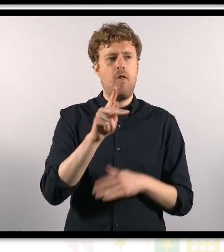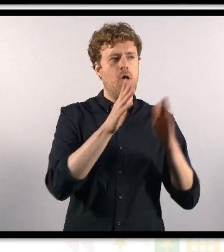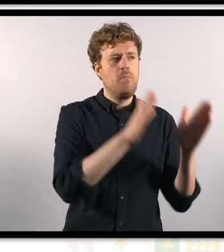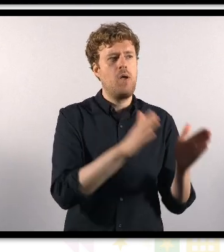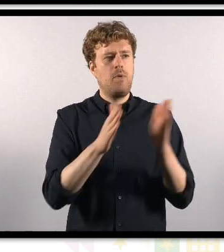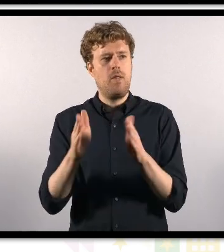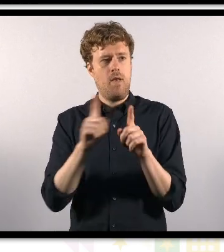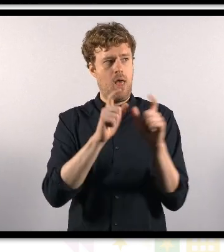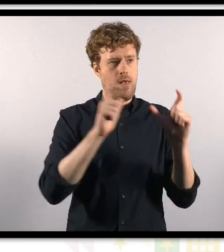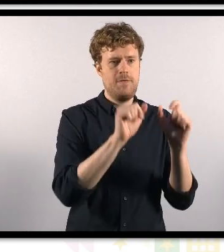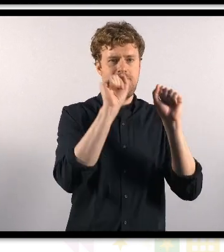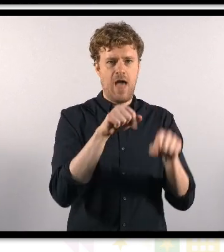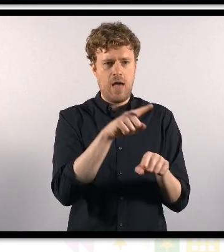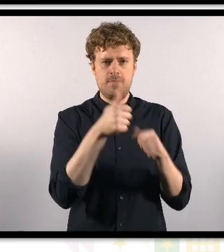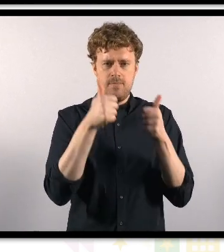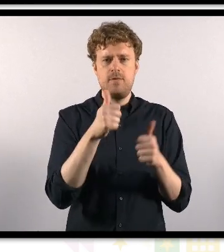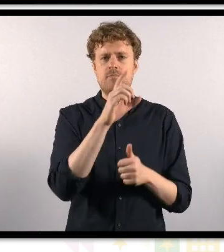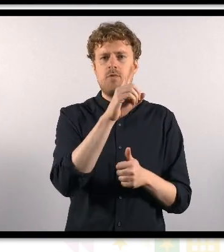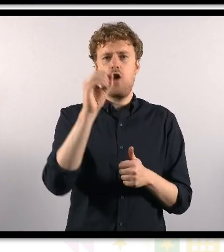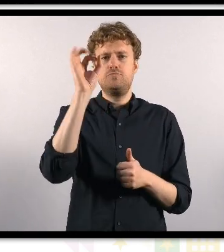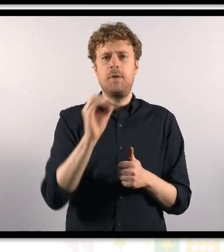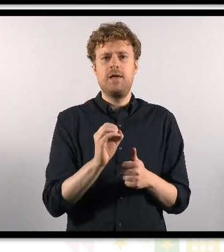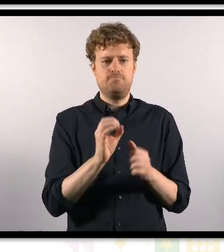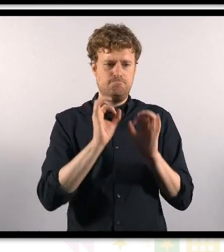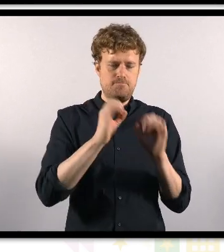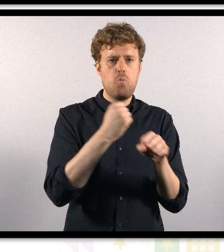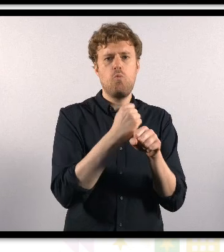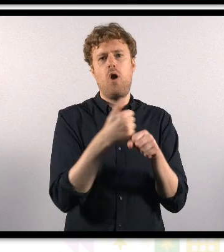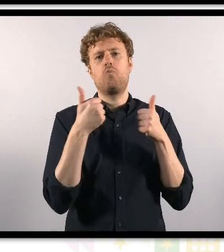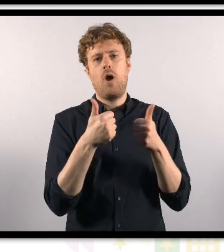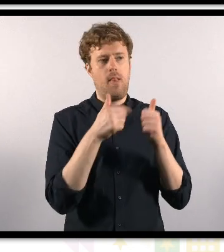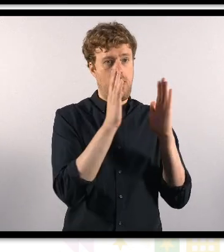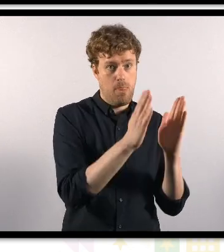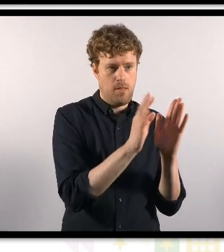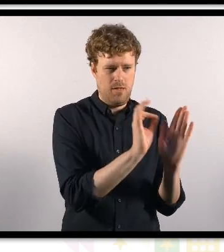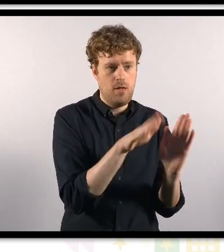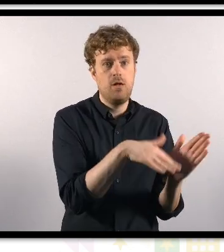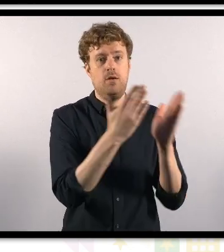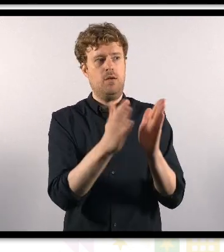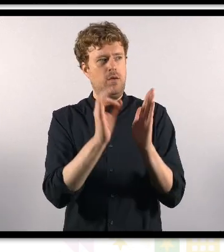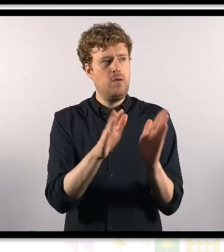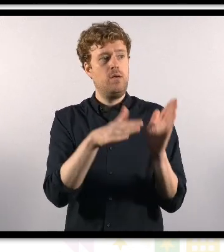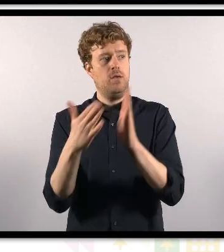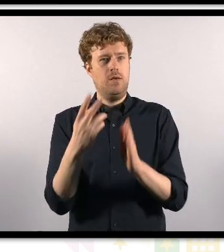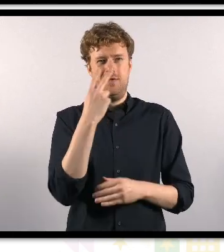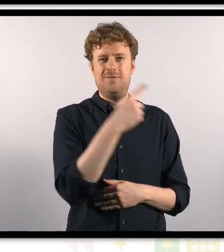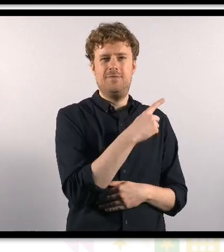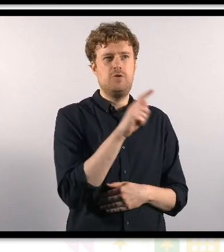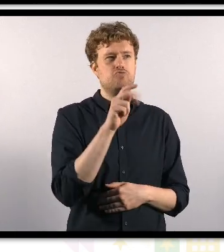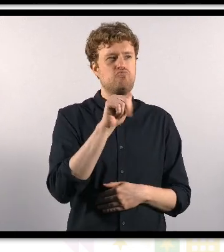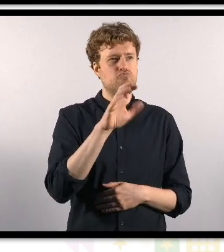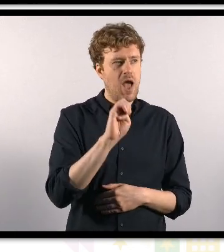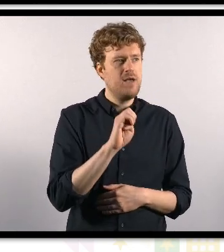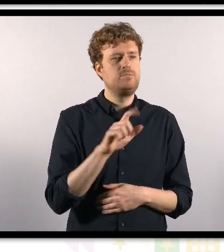on top of it. Do a log explainer. Given a bunch of log lines, analyze them, find if there are any error